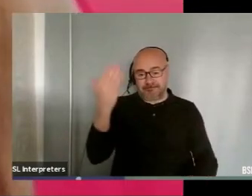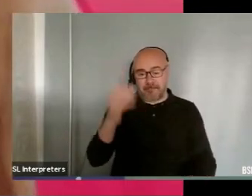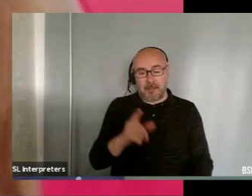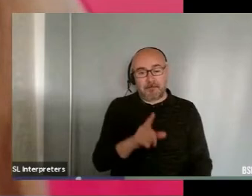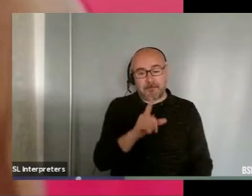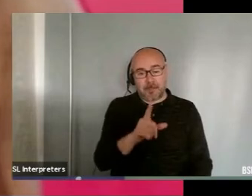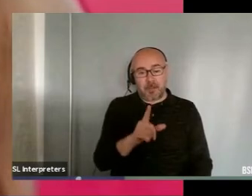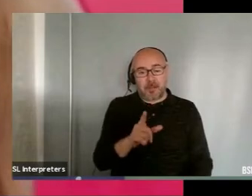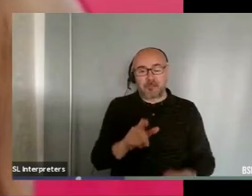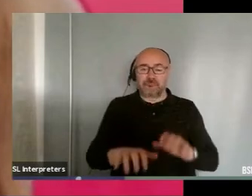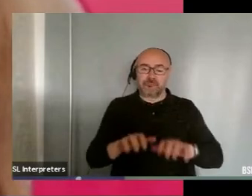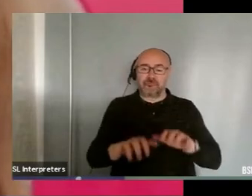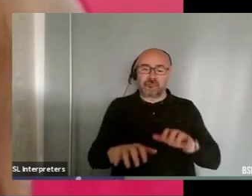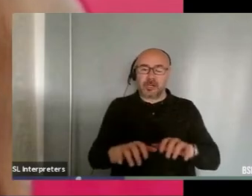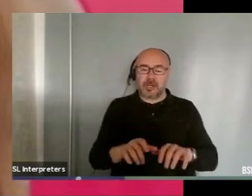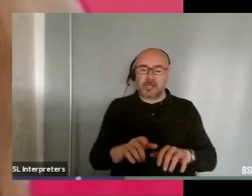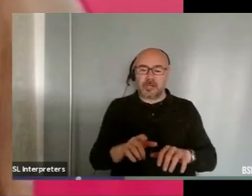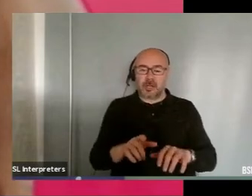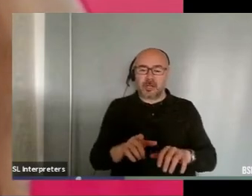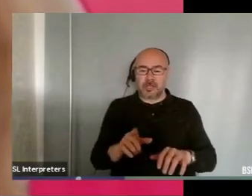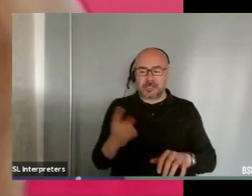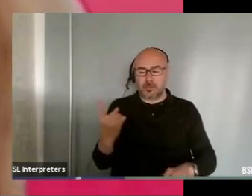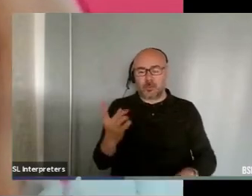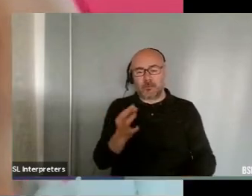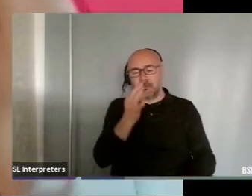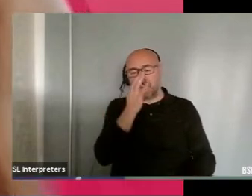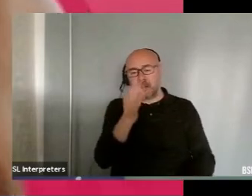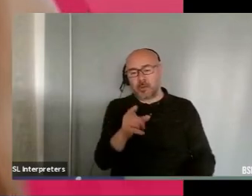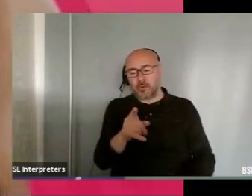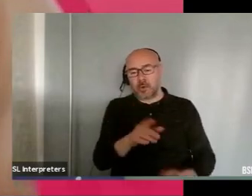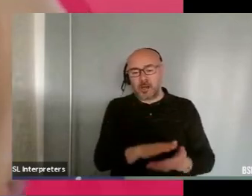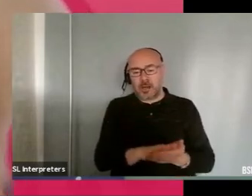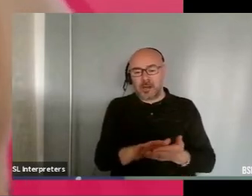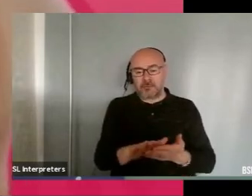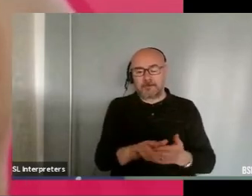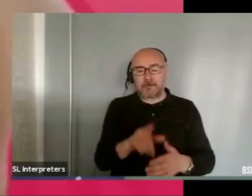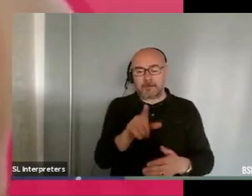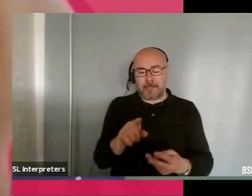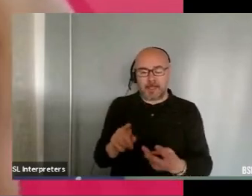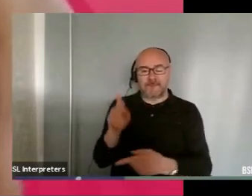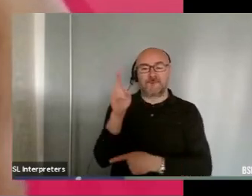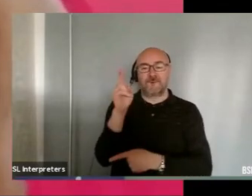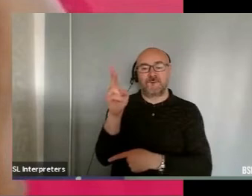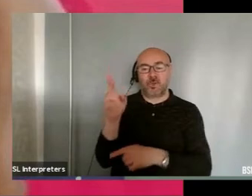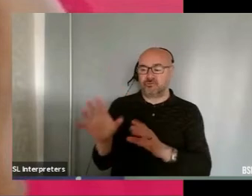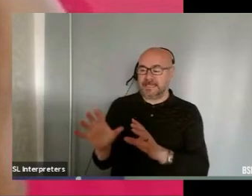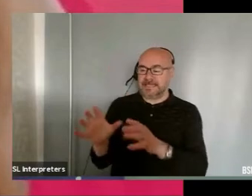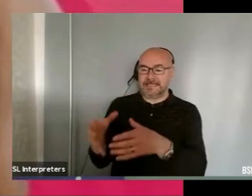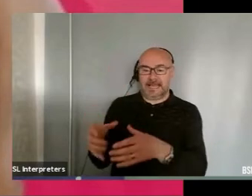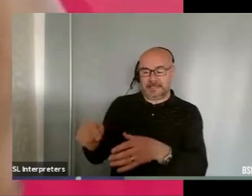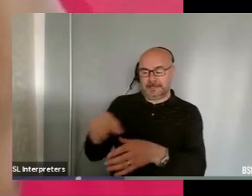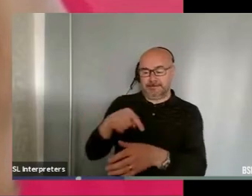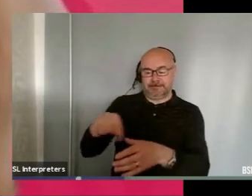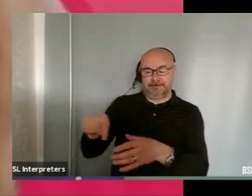interested to know your thoughts on this about, how important is it that the third sector, what can be the